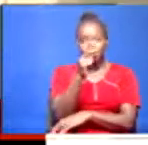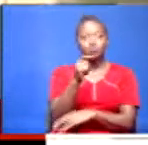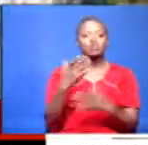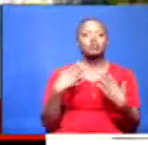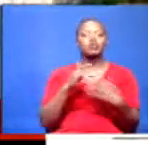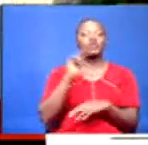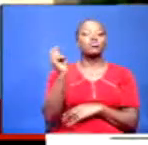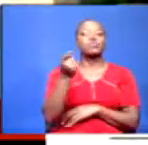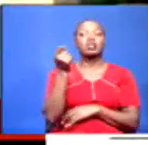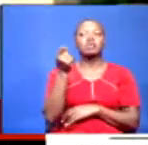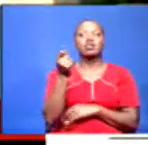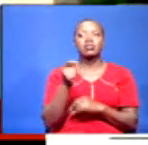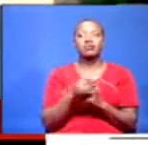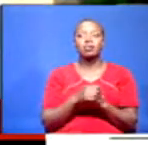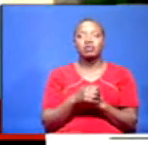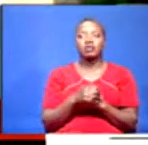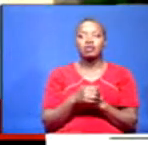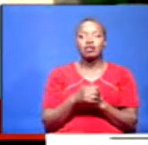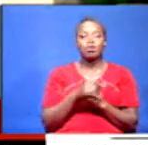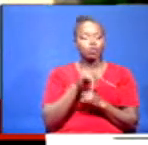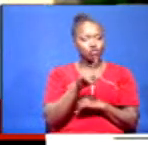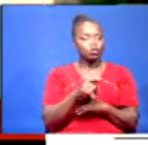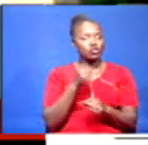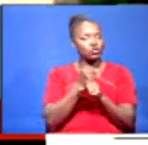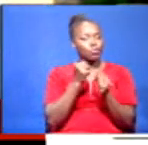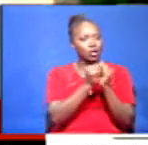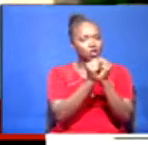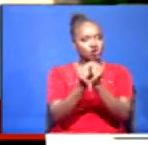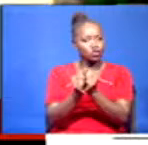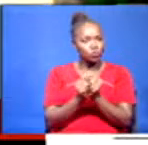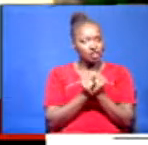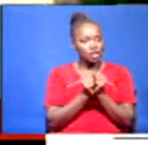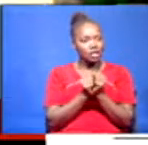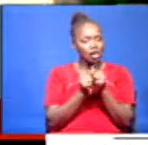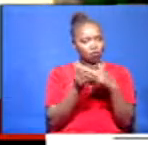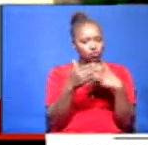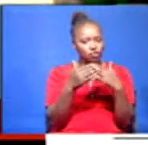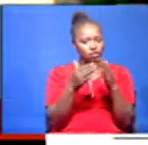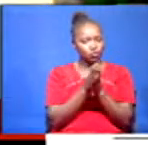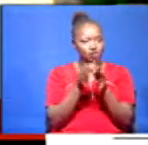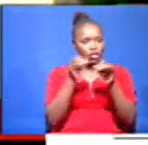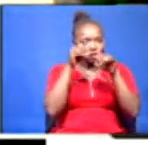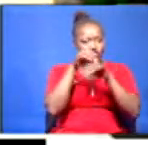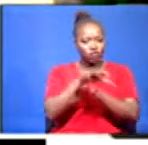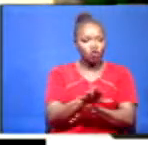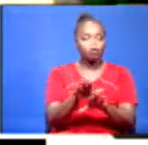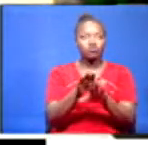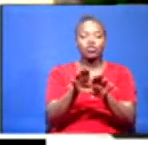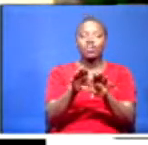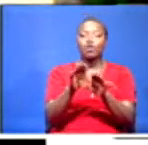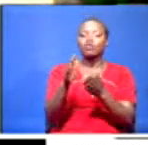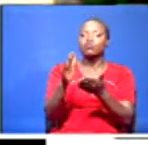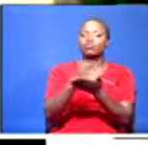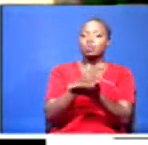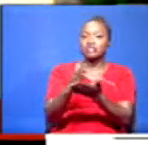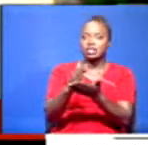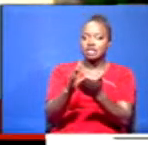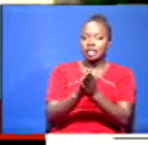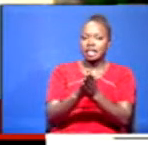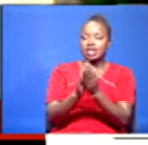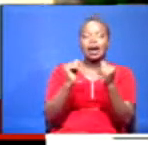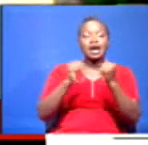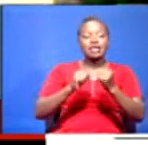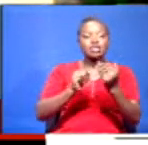Kenya. You need to work together closely with the devolved units and agree on